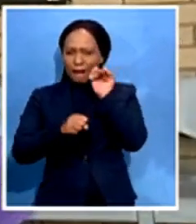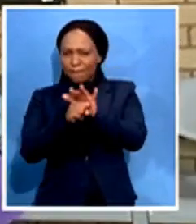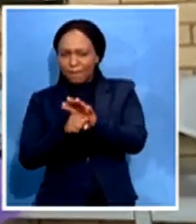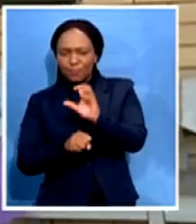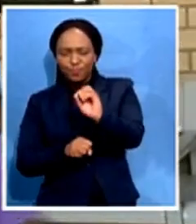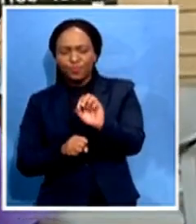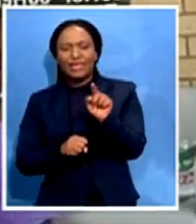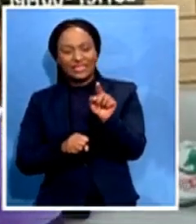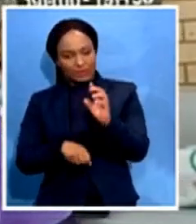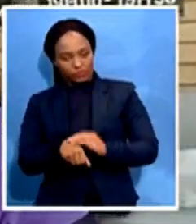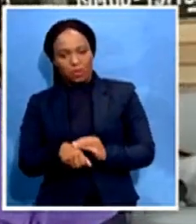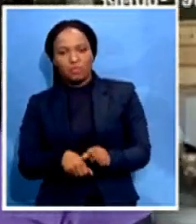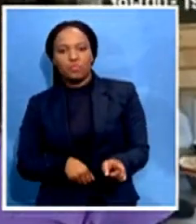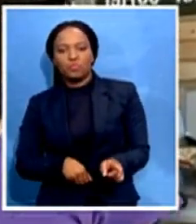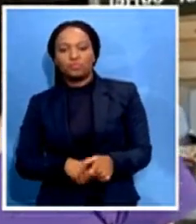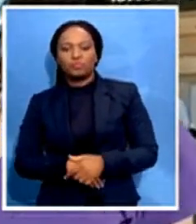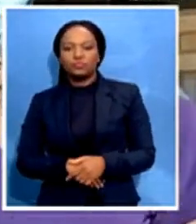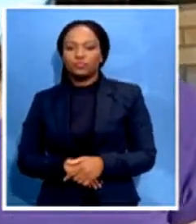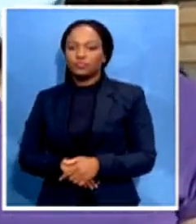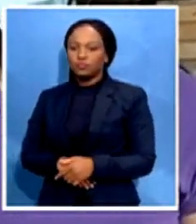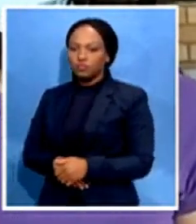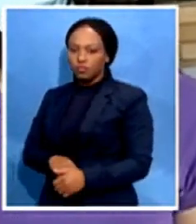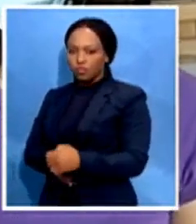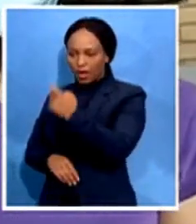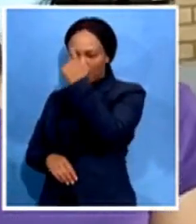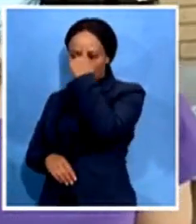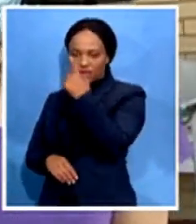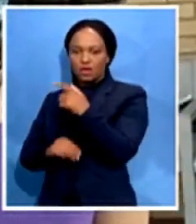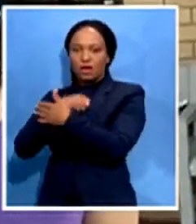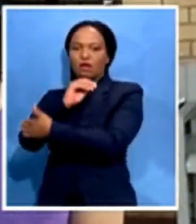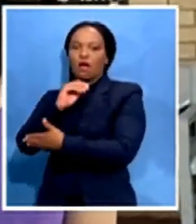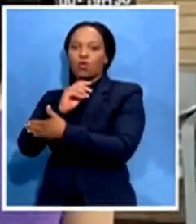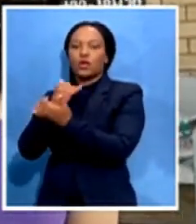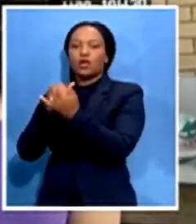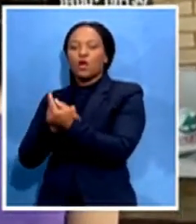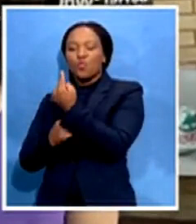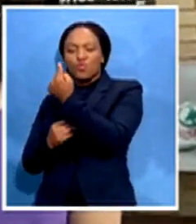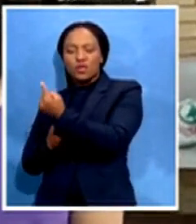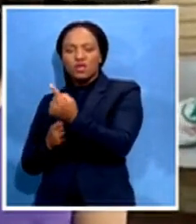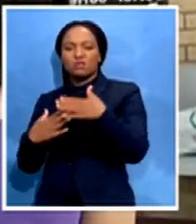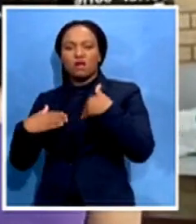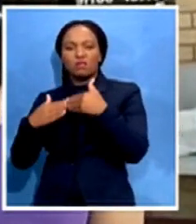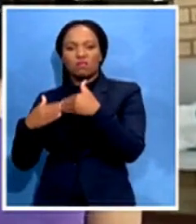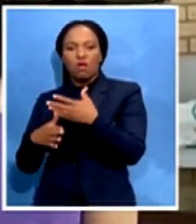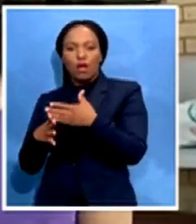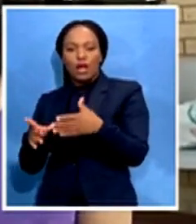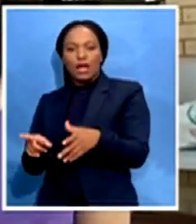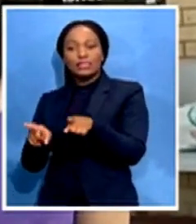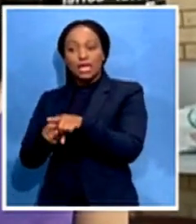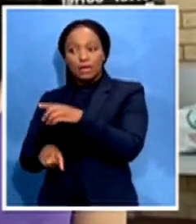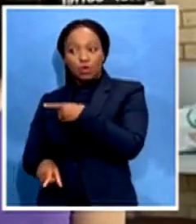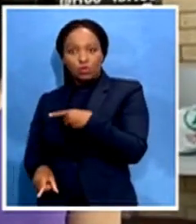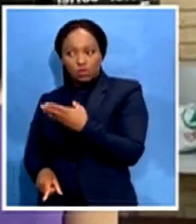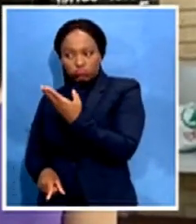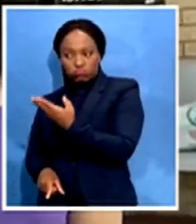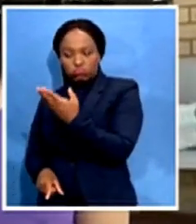think the country salutes every single healthcare worker, including yourself, Dr. Leigh, for being in the forefront, being one of the first physicians,